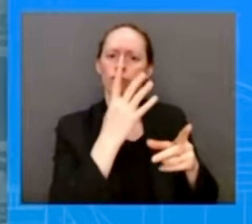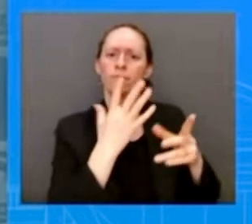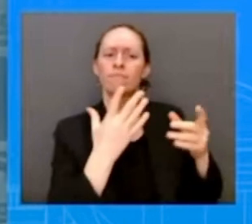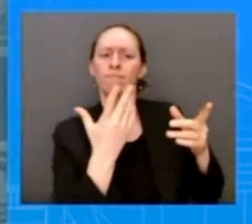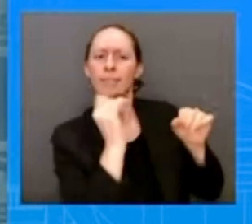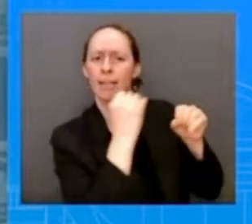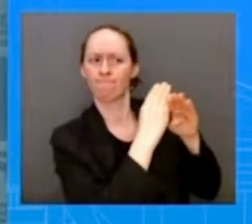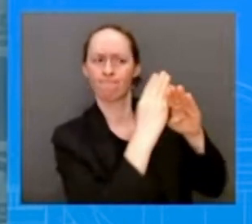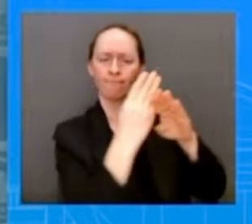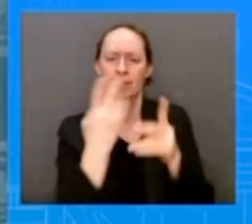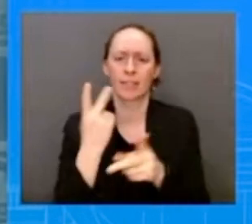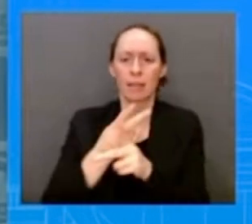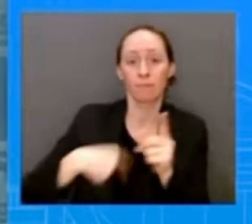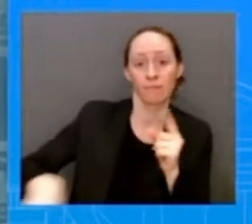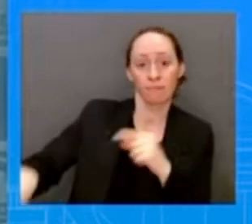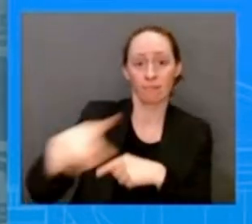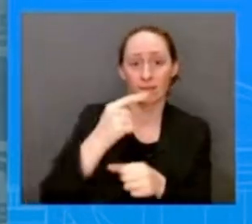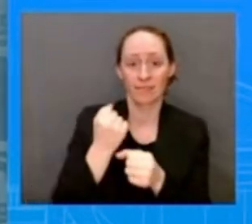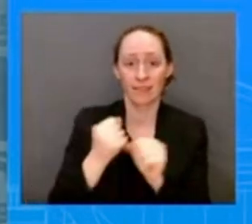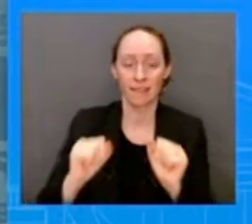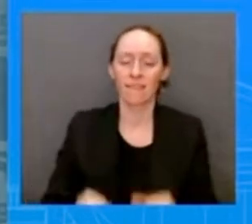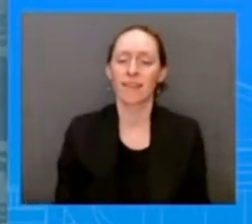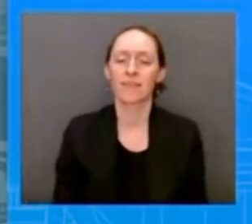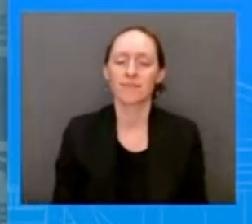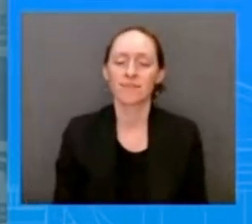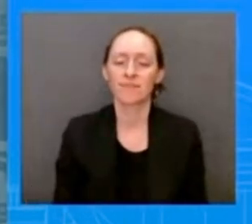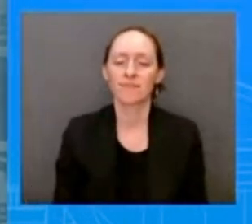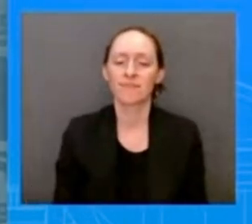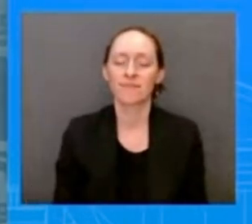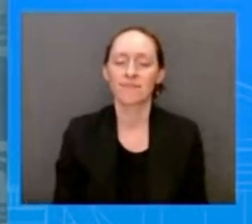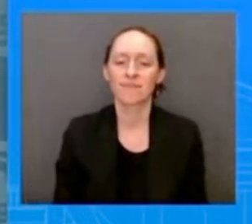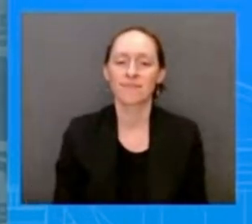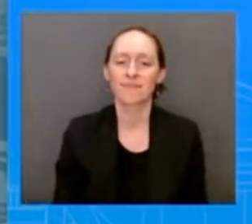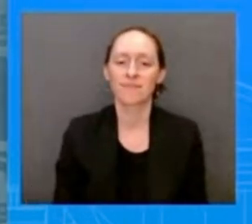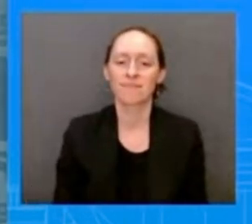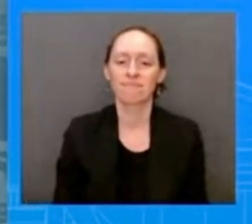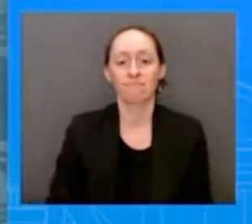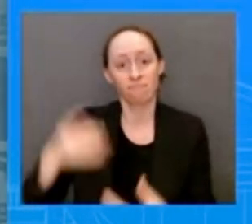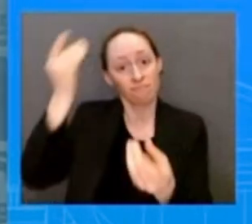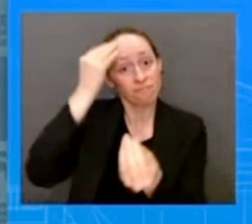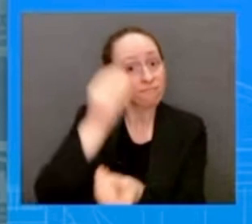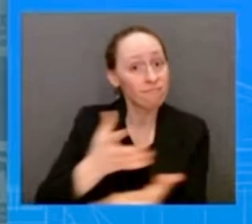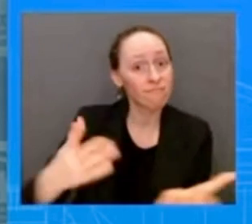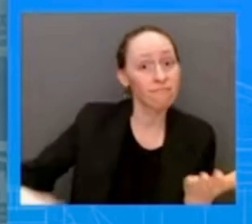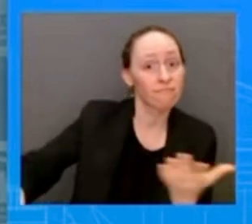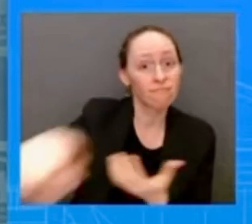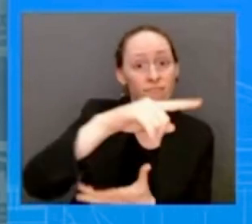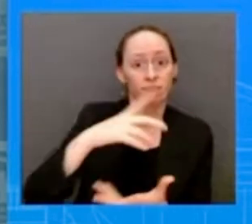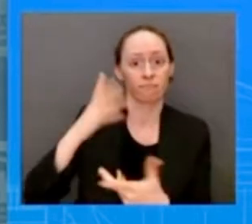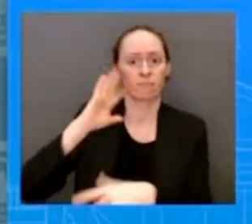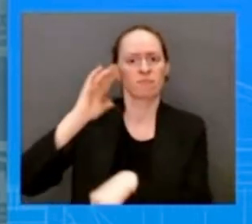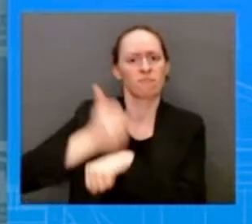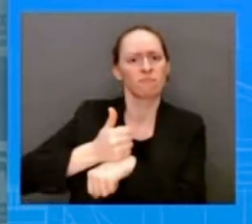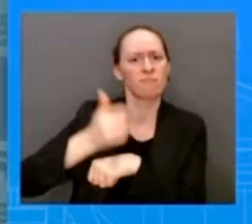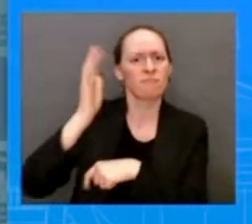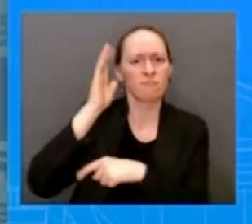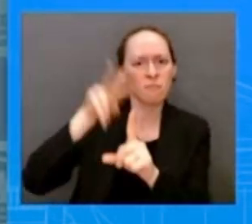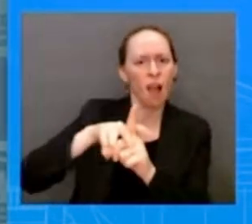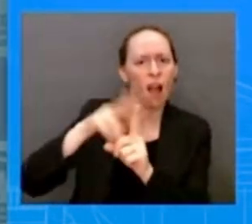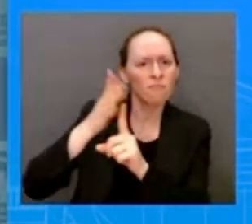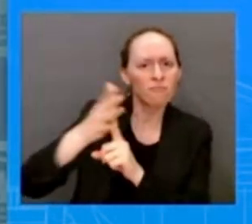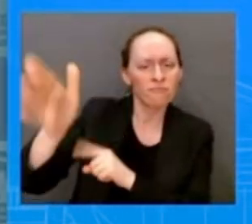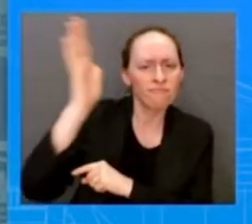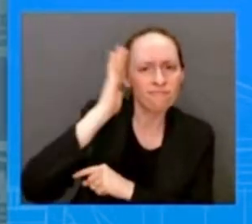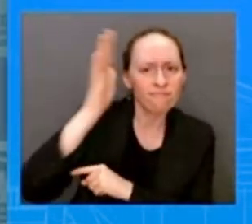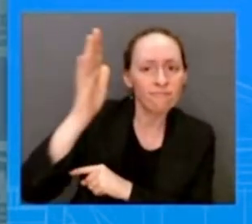The strategy released today will set forth a new vision for the future of cyberspace and the wider digital ecosystem. It will rebalance